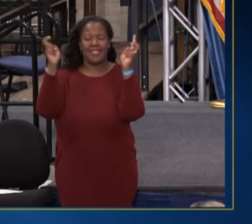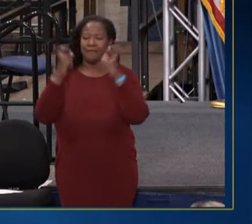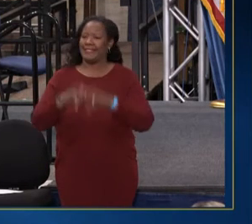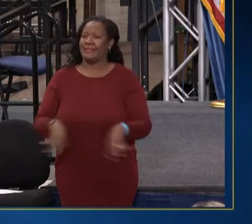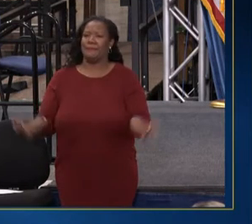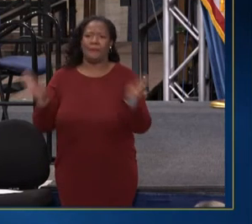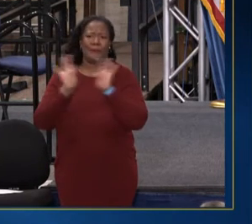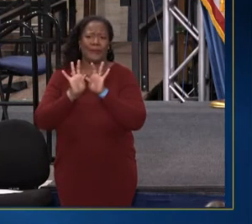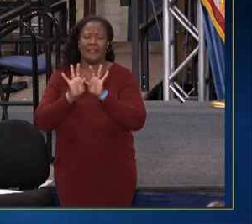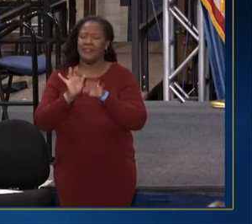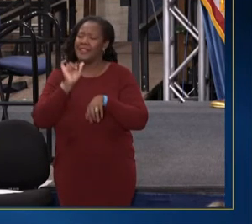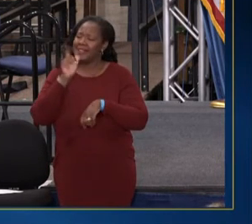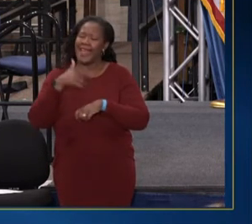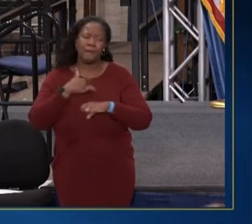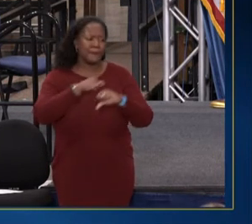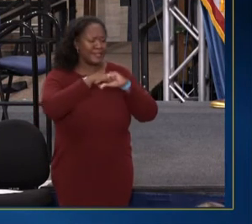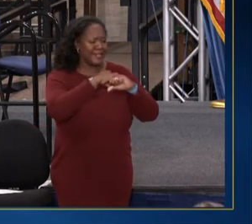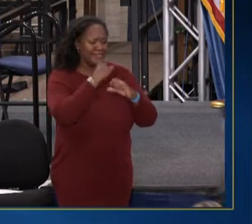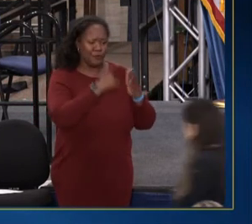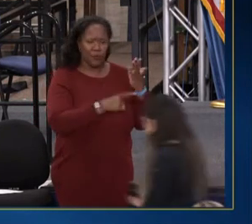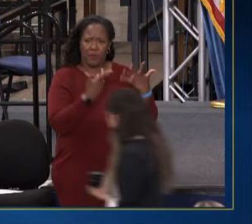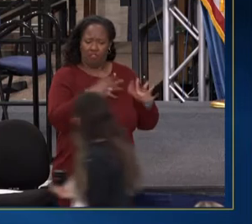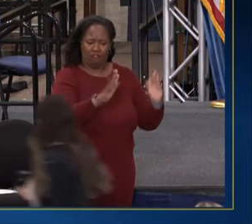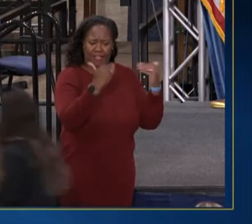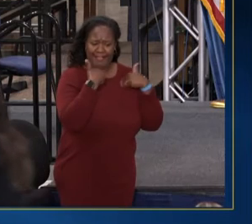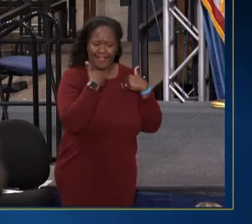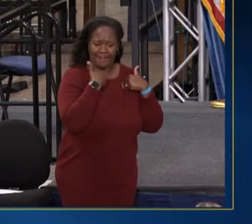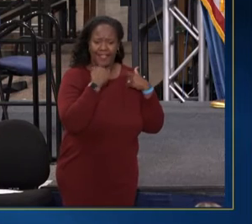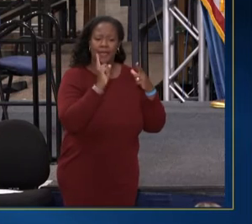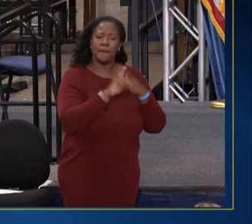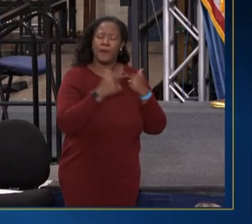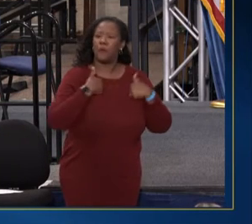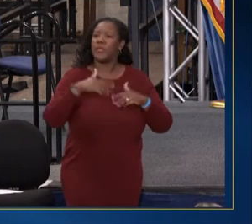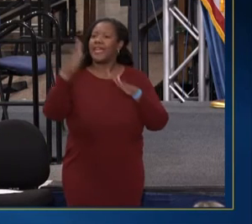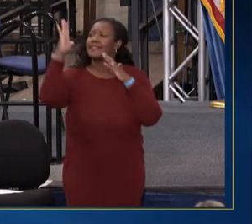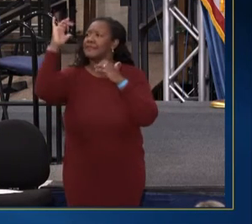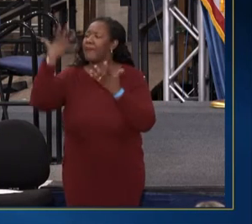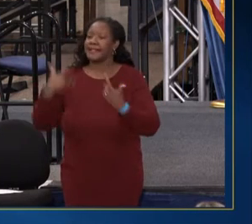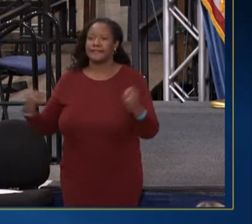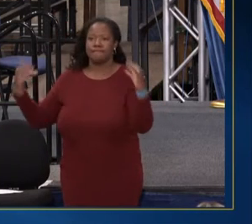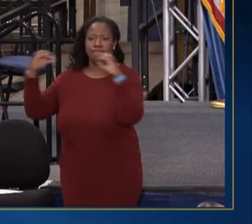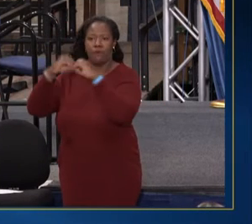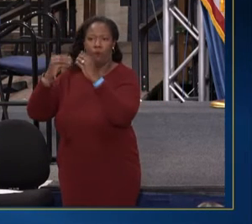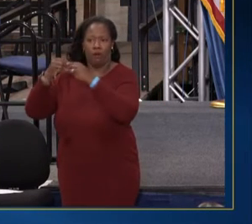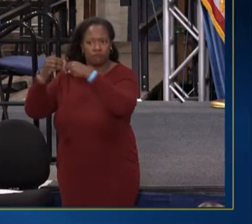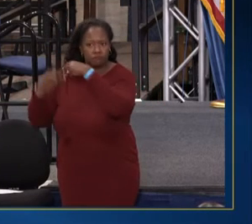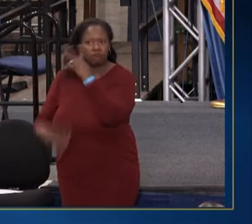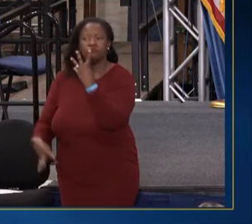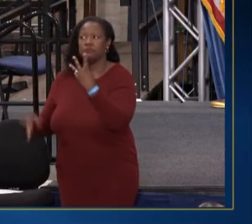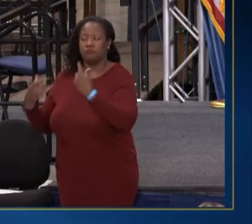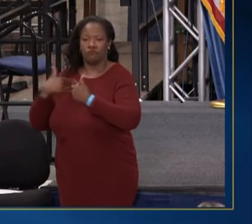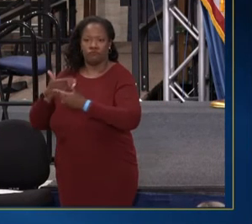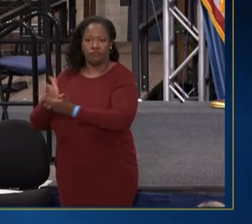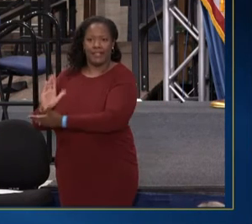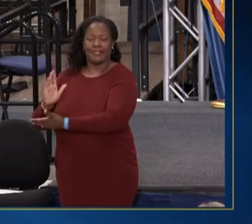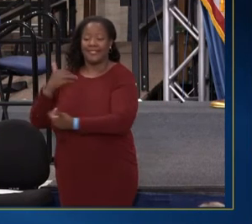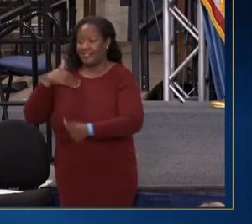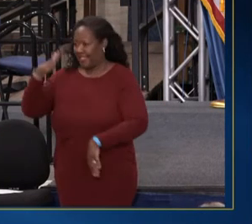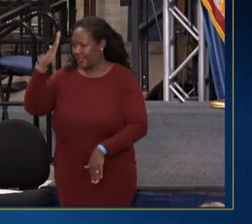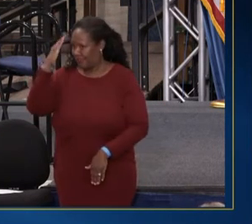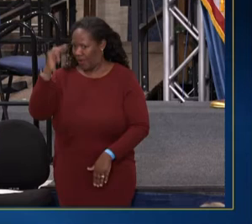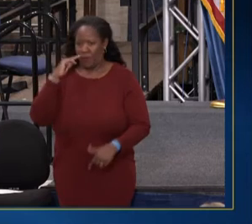It's not just protecting what we have, but it's expecting much more. And I hope that's why we are